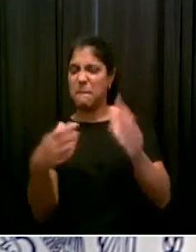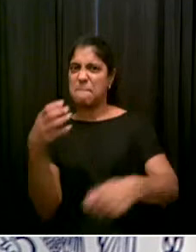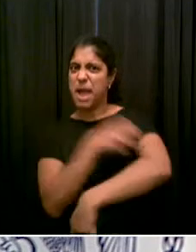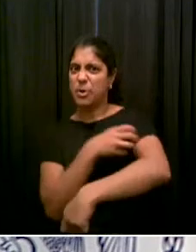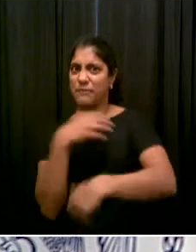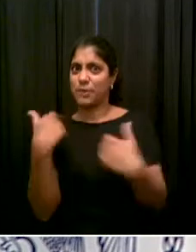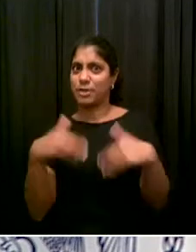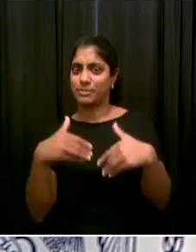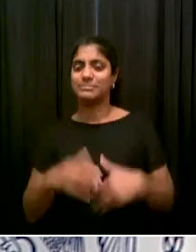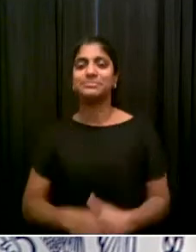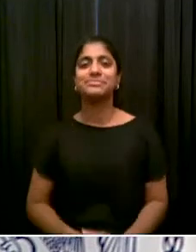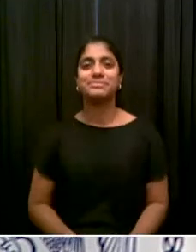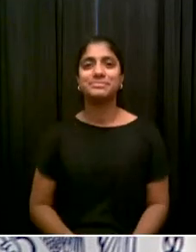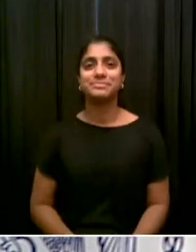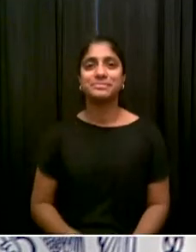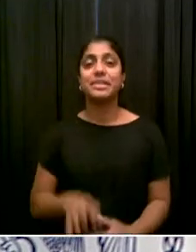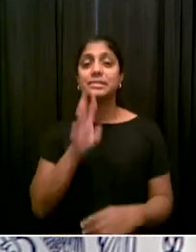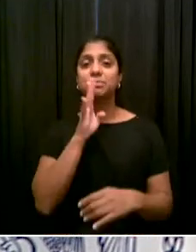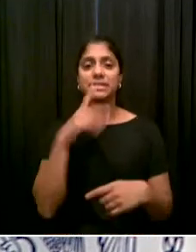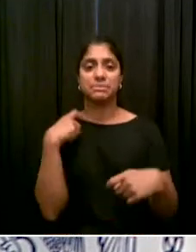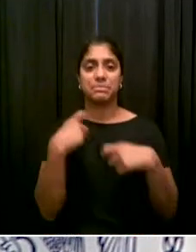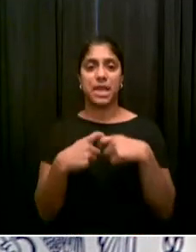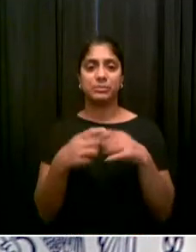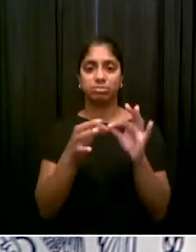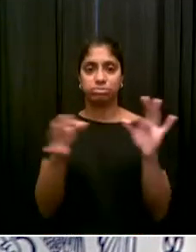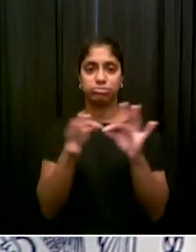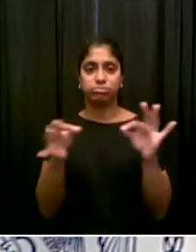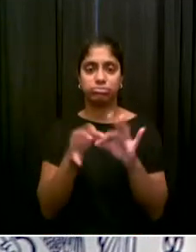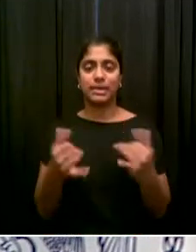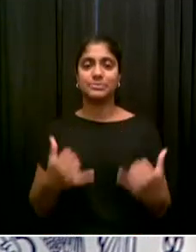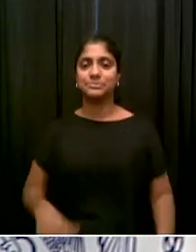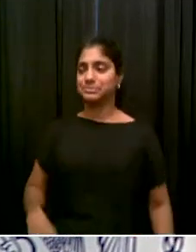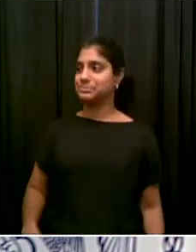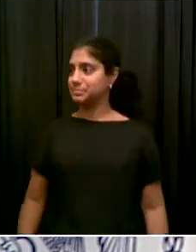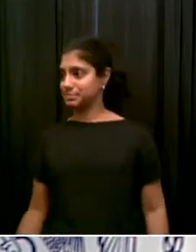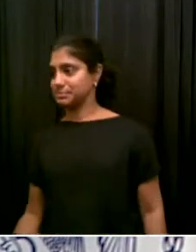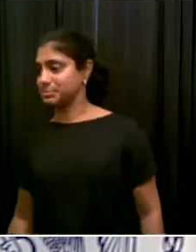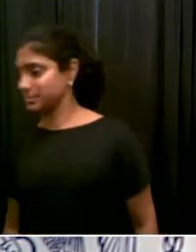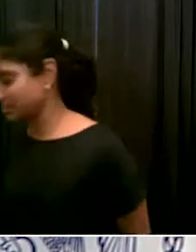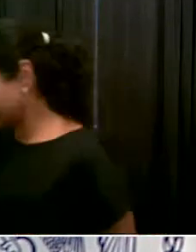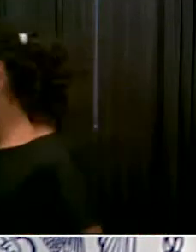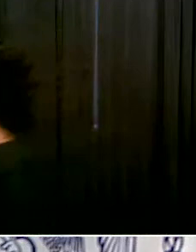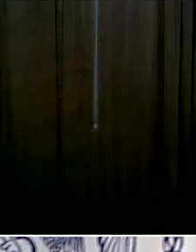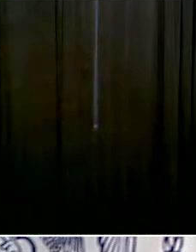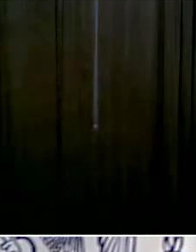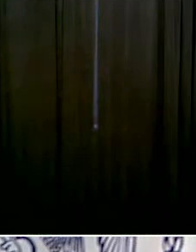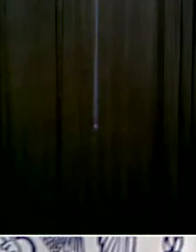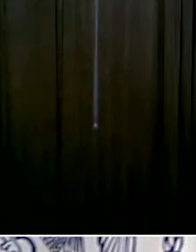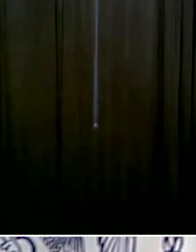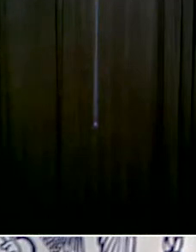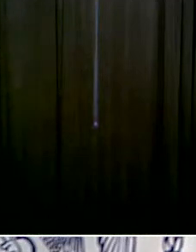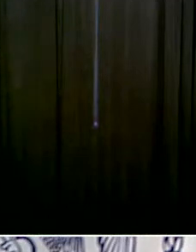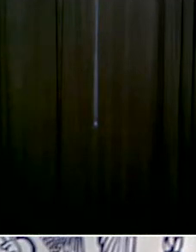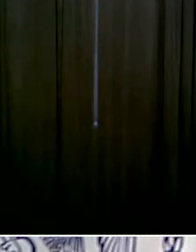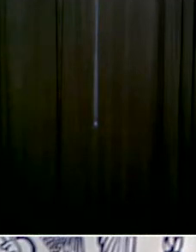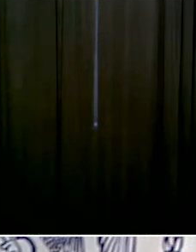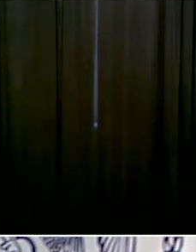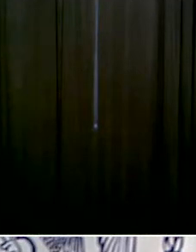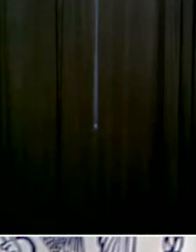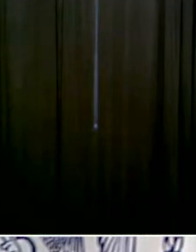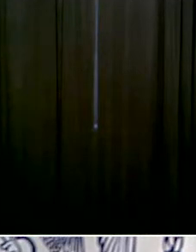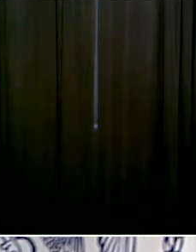Para recuperar nuestra ciudad se necesita un sistema de seguridad pública fuerte.